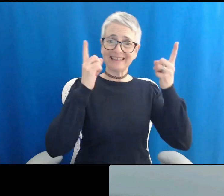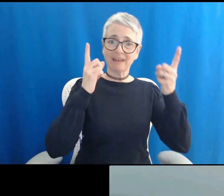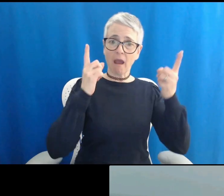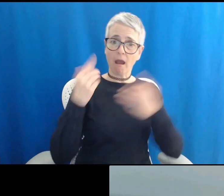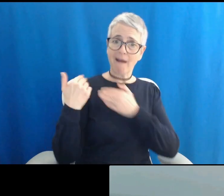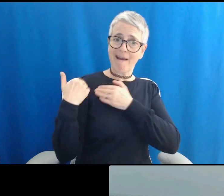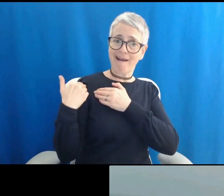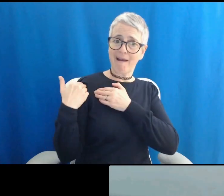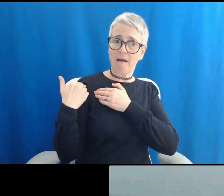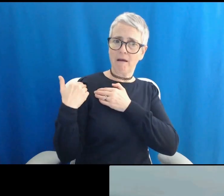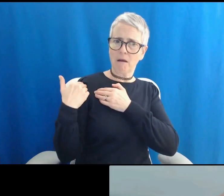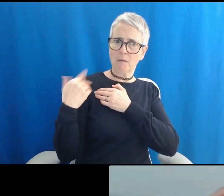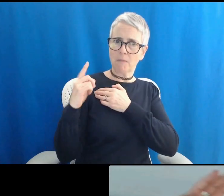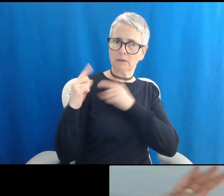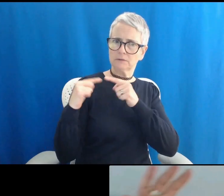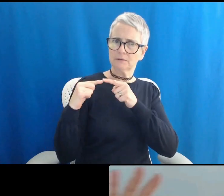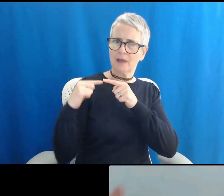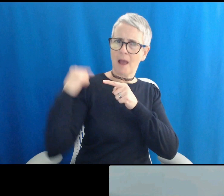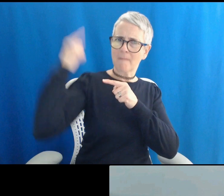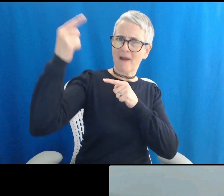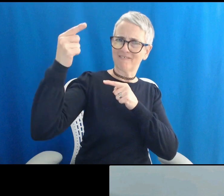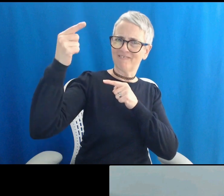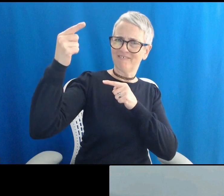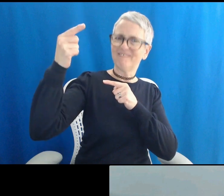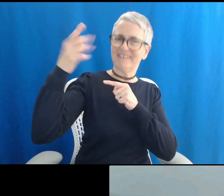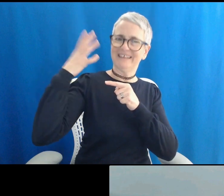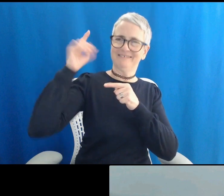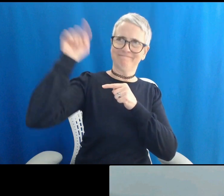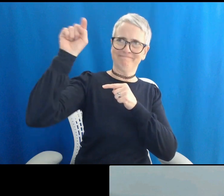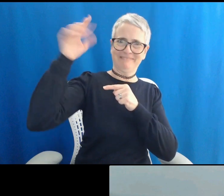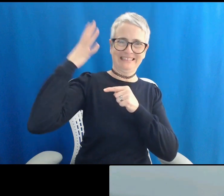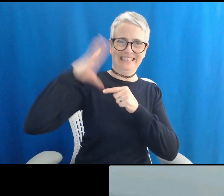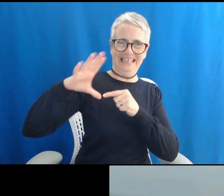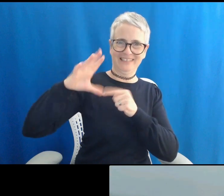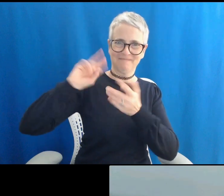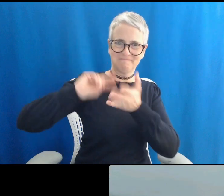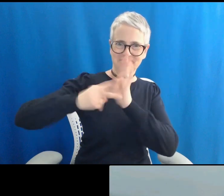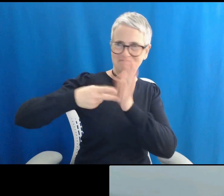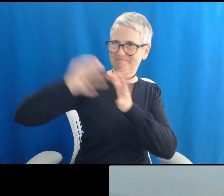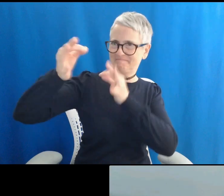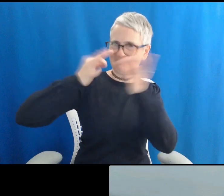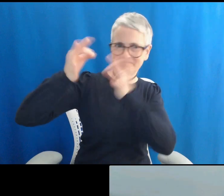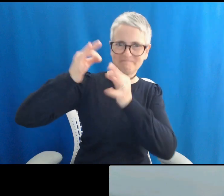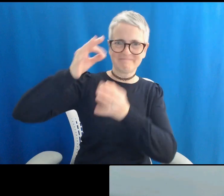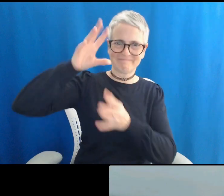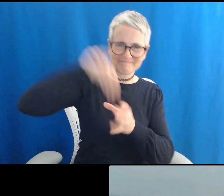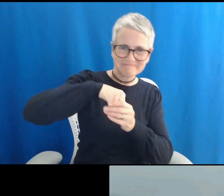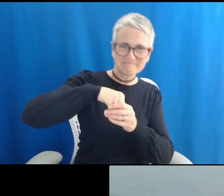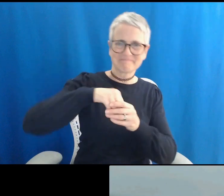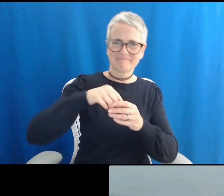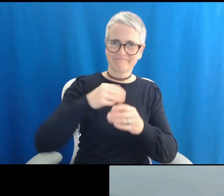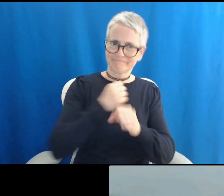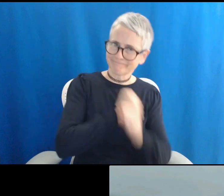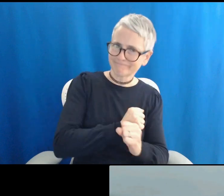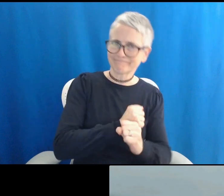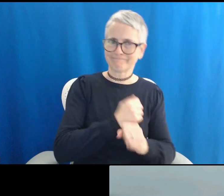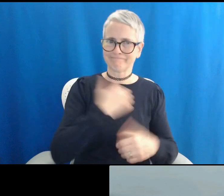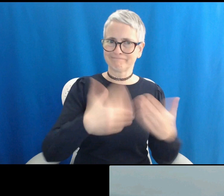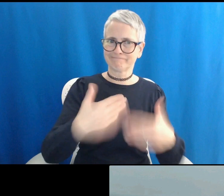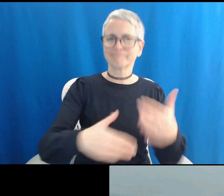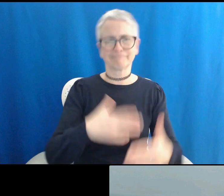next level that you need to get. So it's affecting our whole organization. So that it's fantastic that you've been able to move it forward that